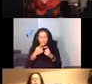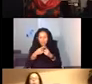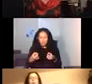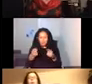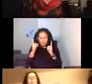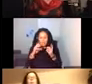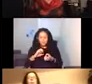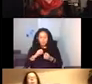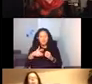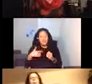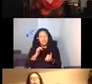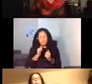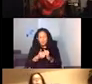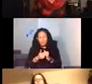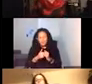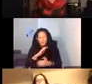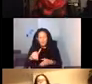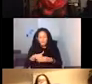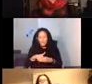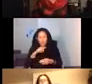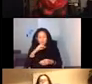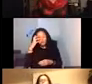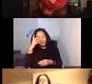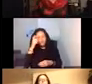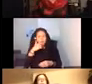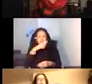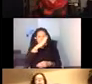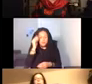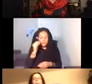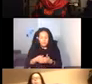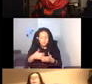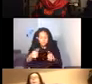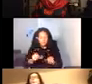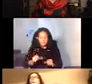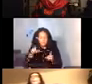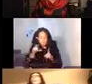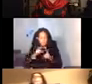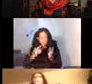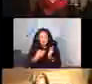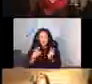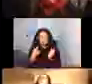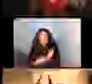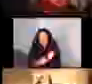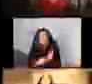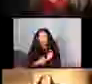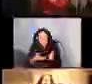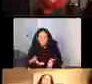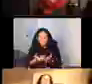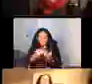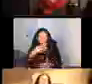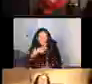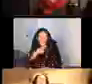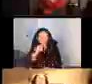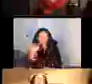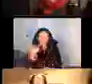peer, fellow of the Royal College of Nursing. Dr. Dame Rosemary Riou, born 1928 in